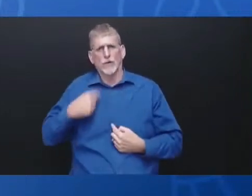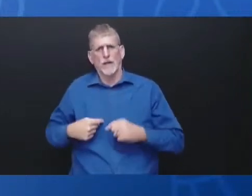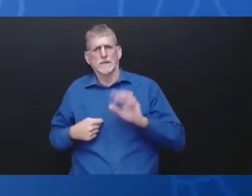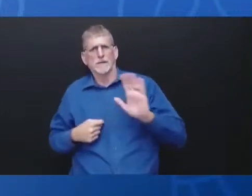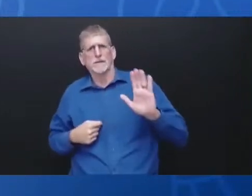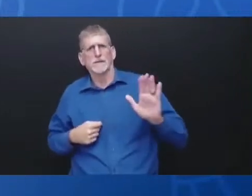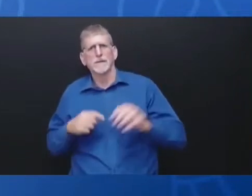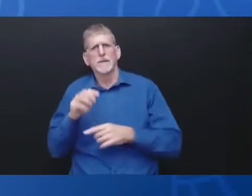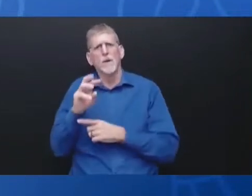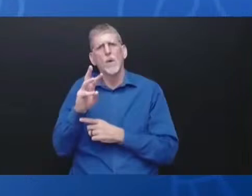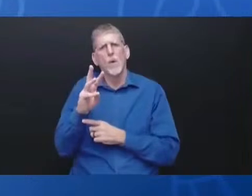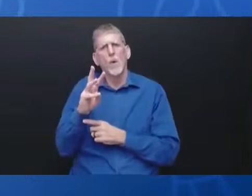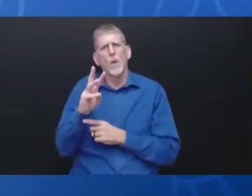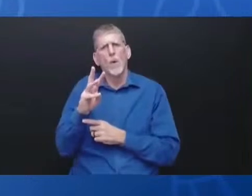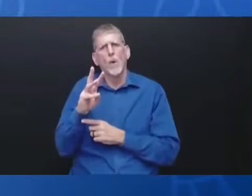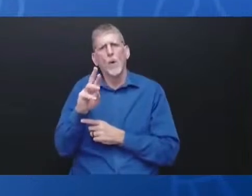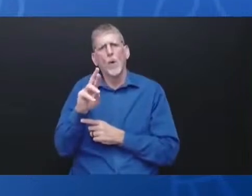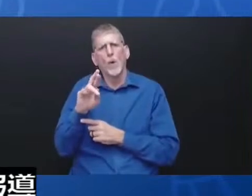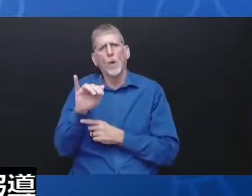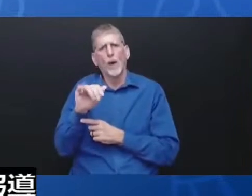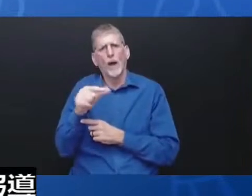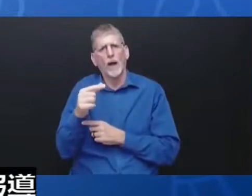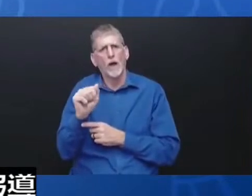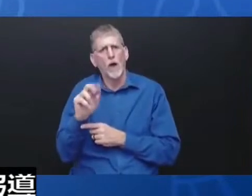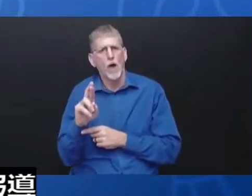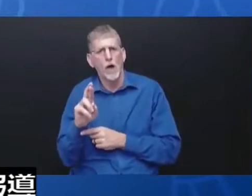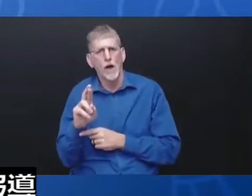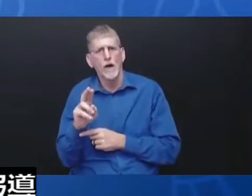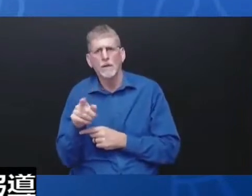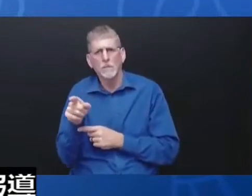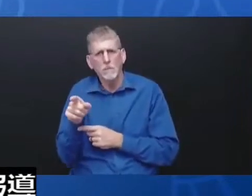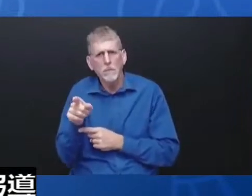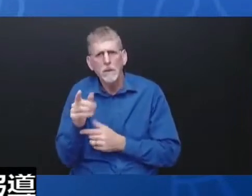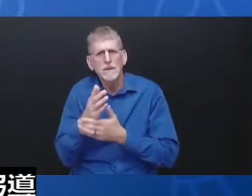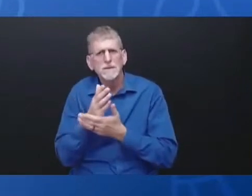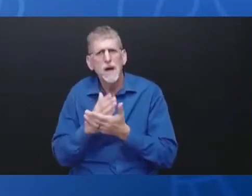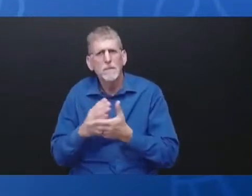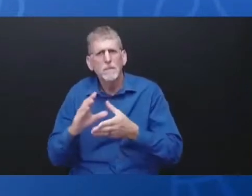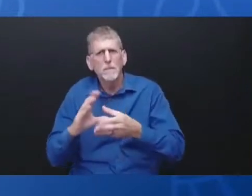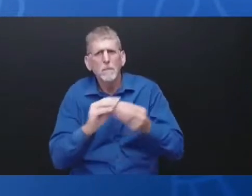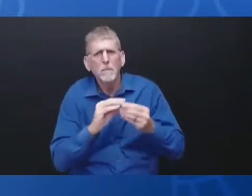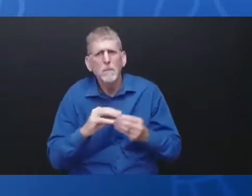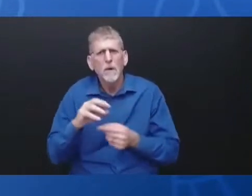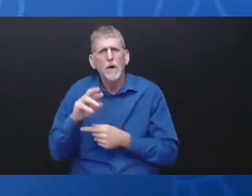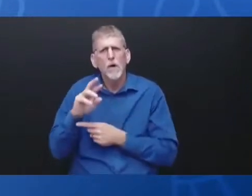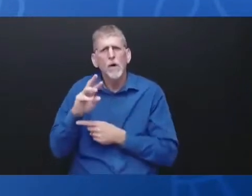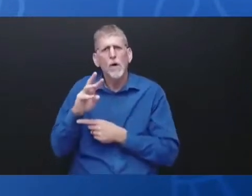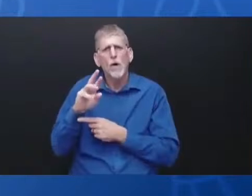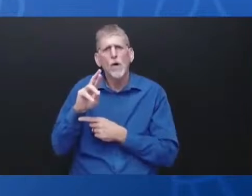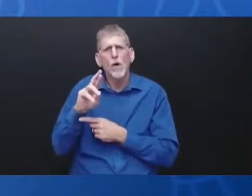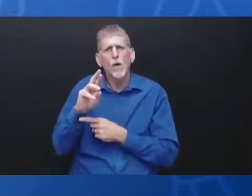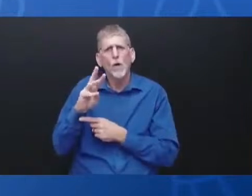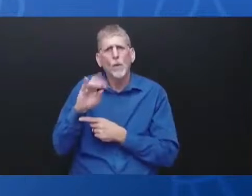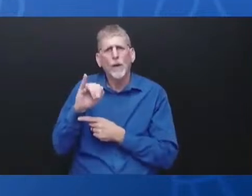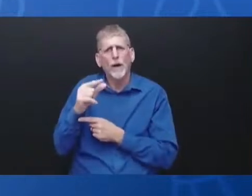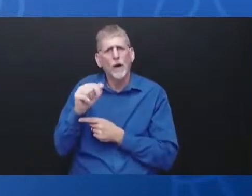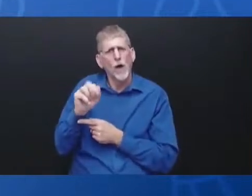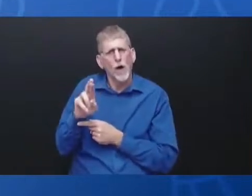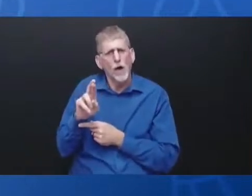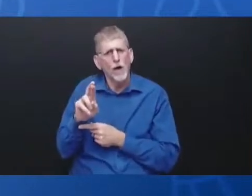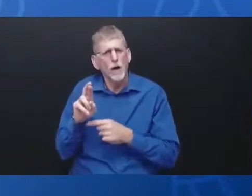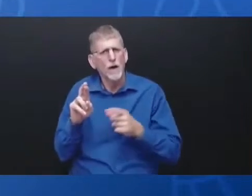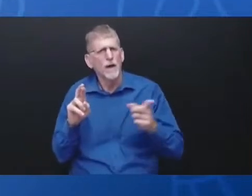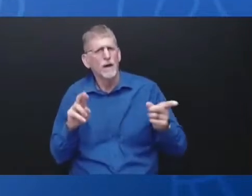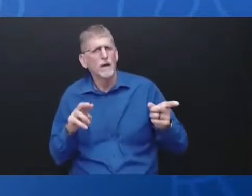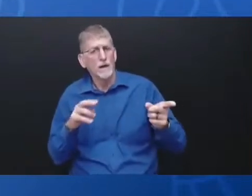raised awareness about the plight of Uyghurs. And this is a topic that the Secretary feels strongly about as well. We've just seen him last week